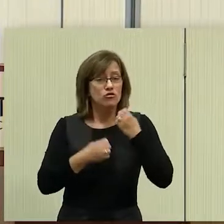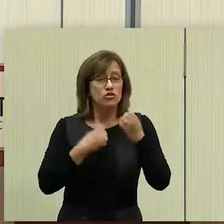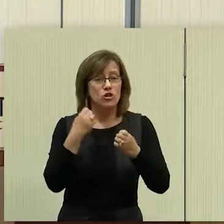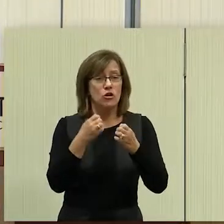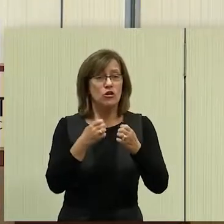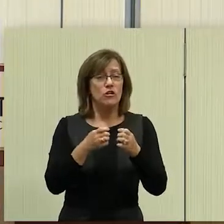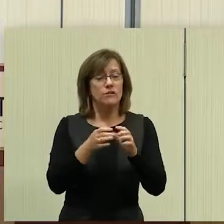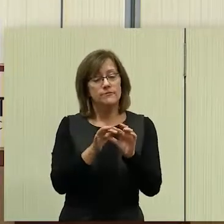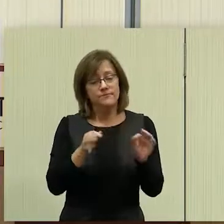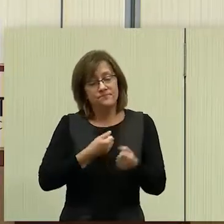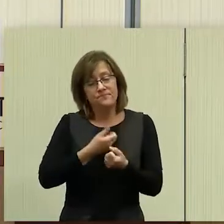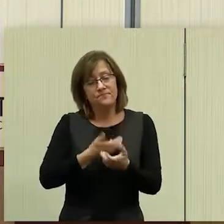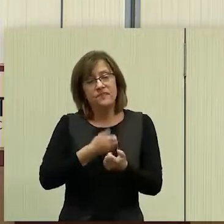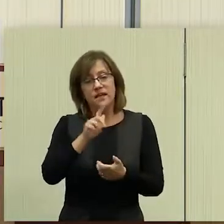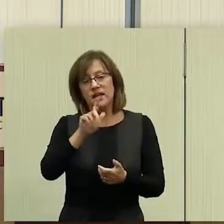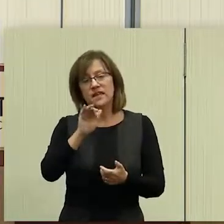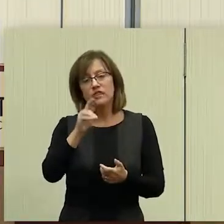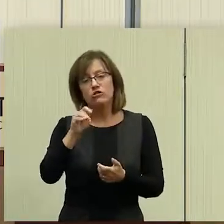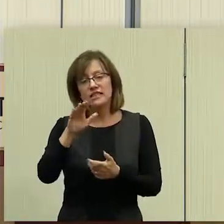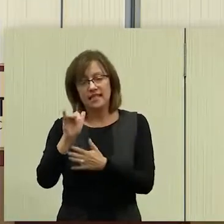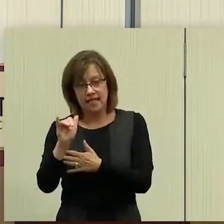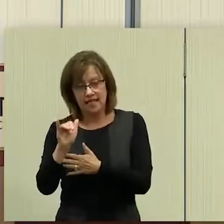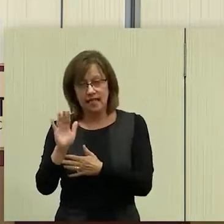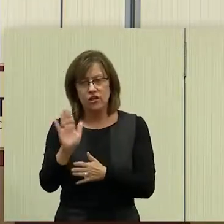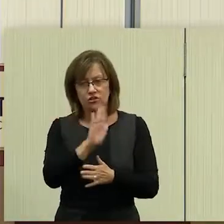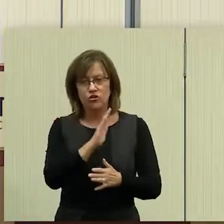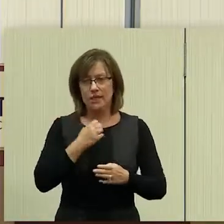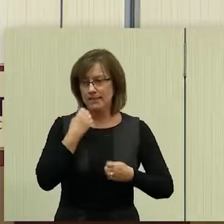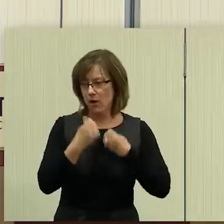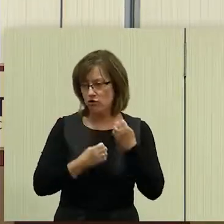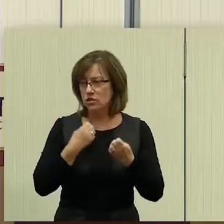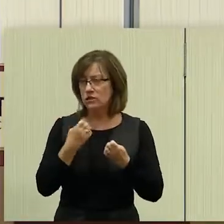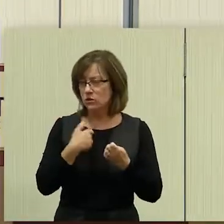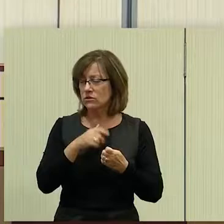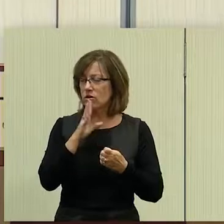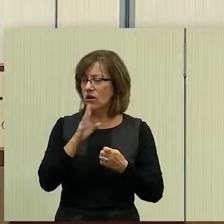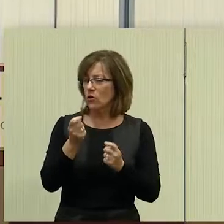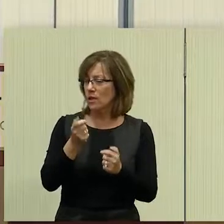else we talked about a little bit, your emotions. So we're going to talk quickly about those things.